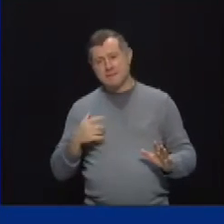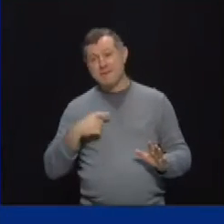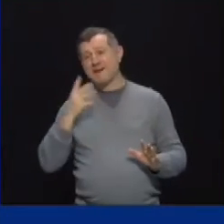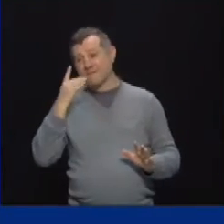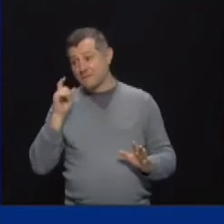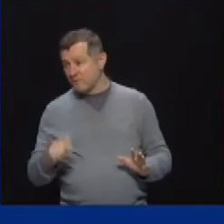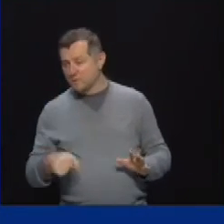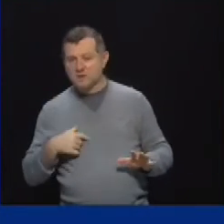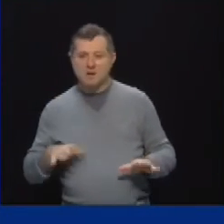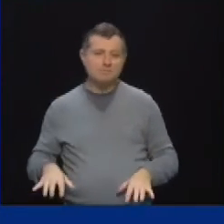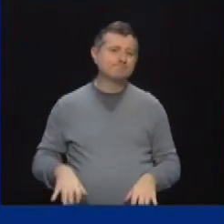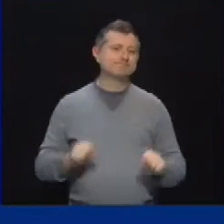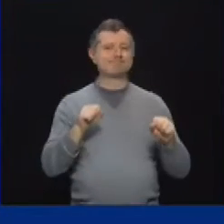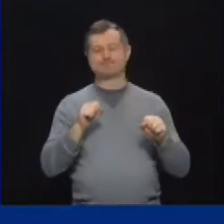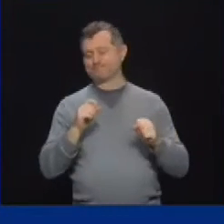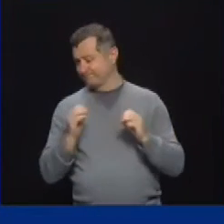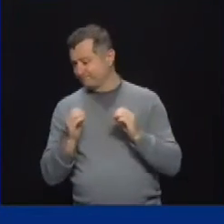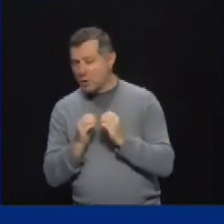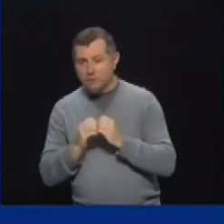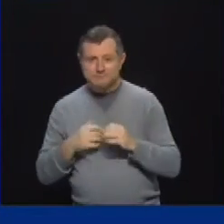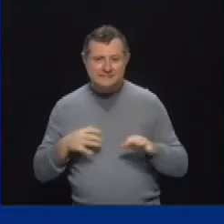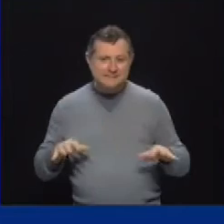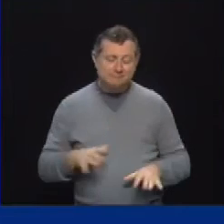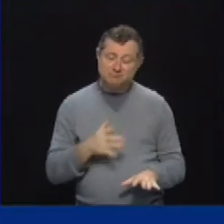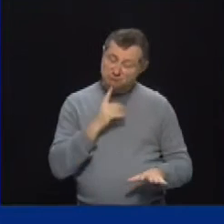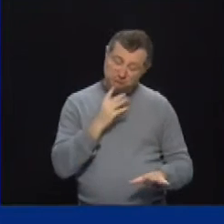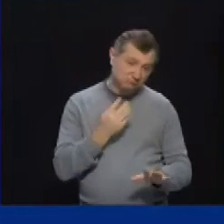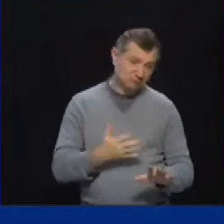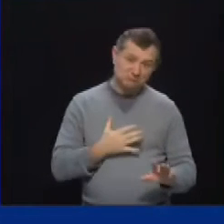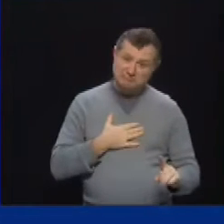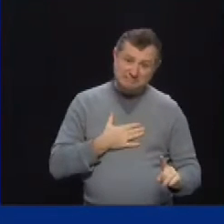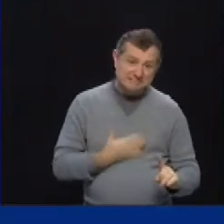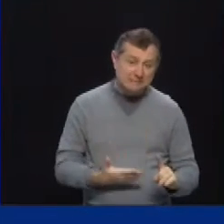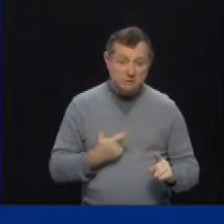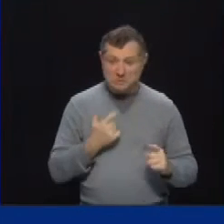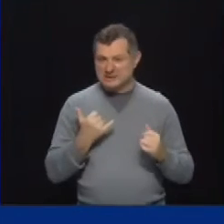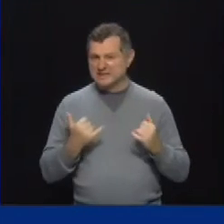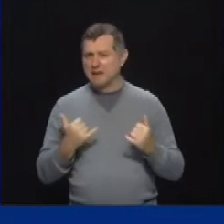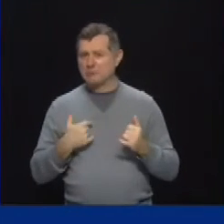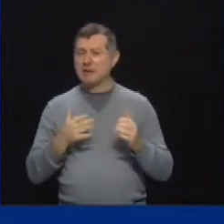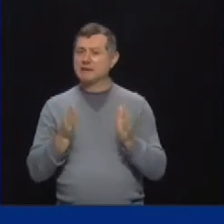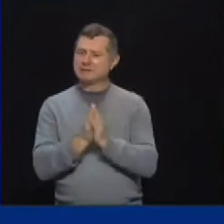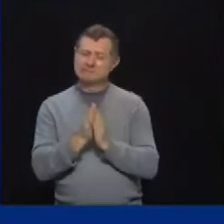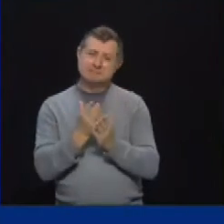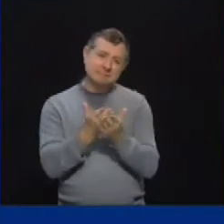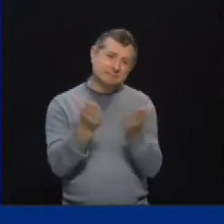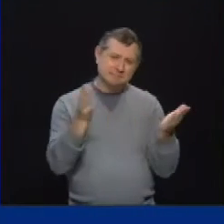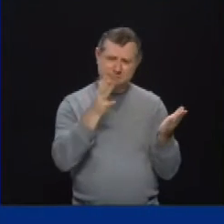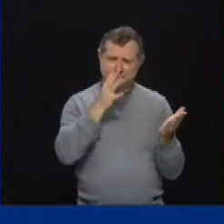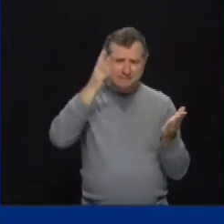I'm asking parents to do what's absolutely best for their children. And if they're between the ages of 12